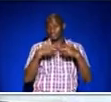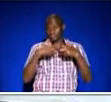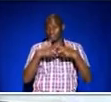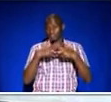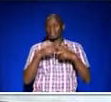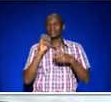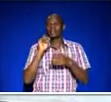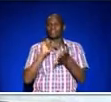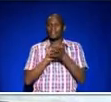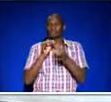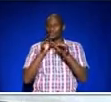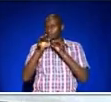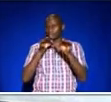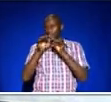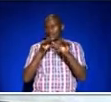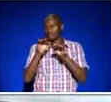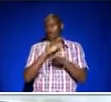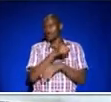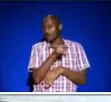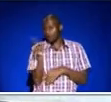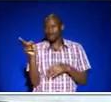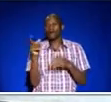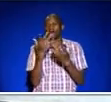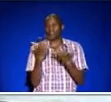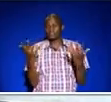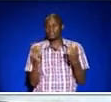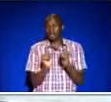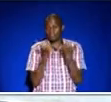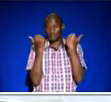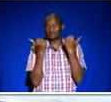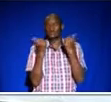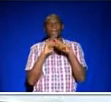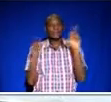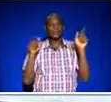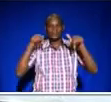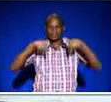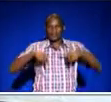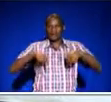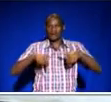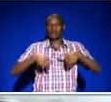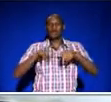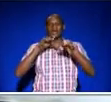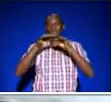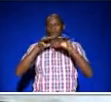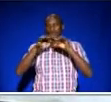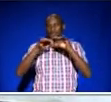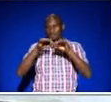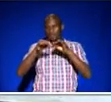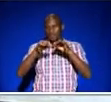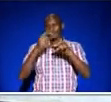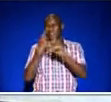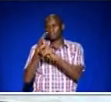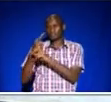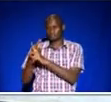that will tend to explain all these phenomena, but now they'll be explained in